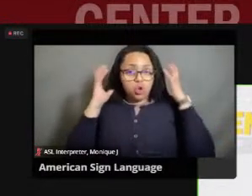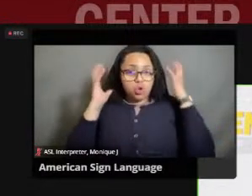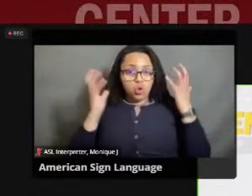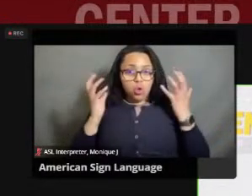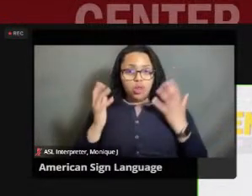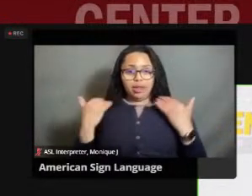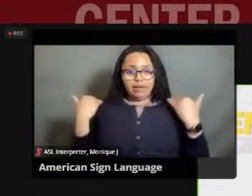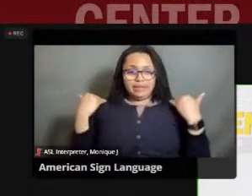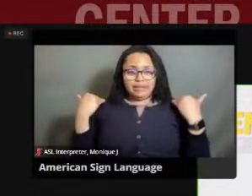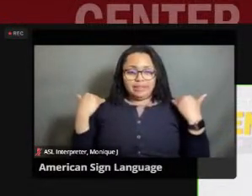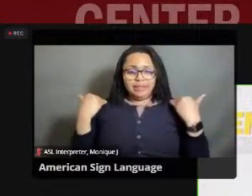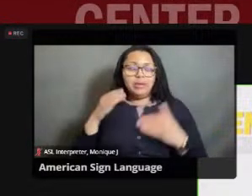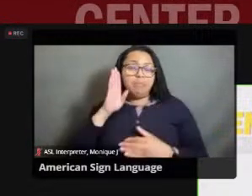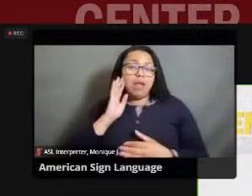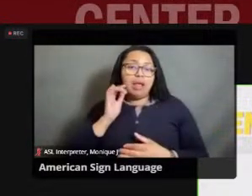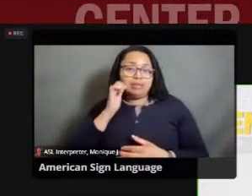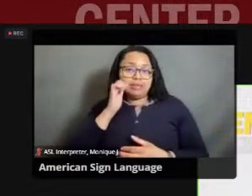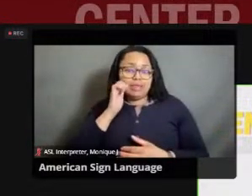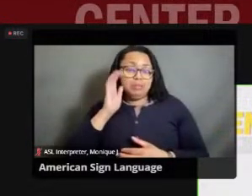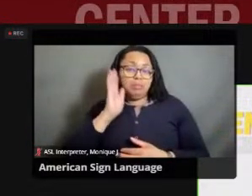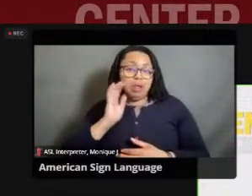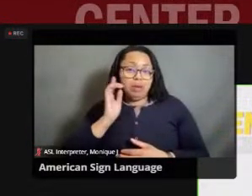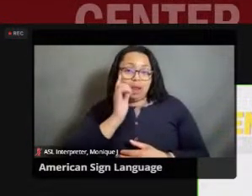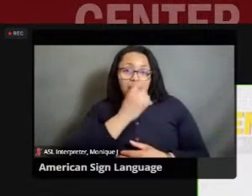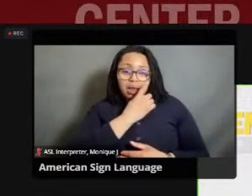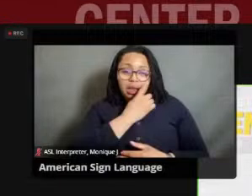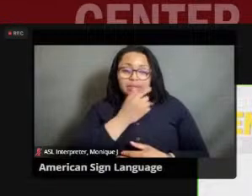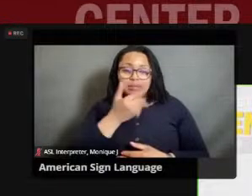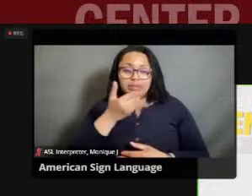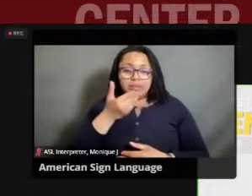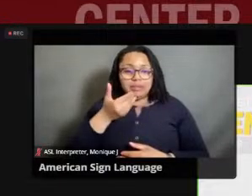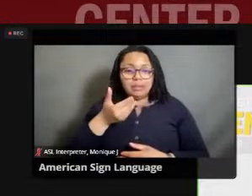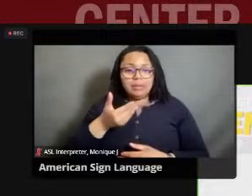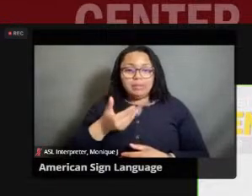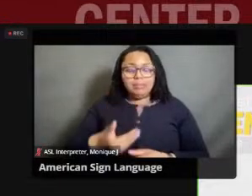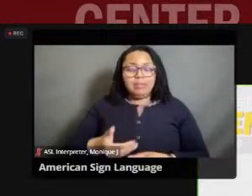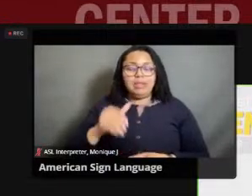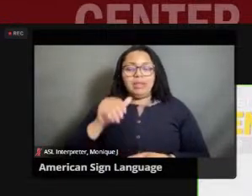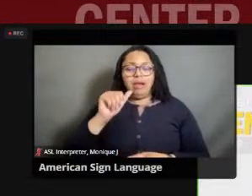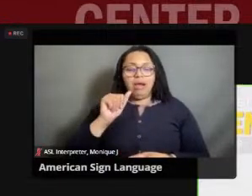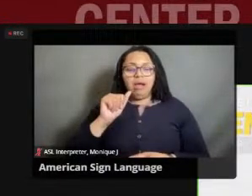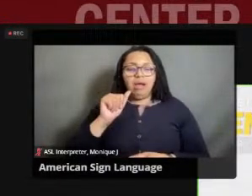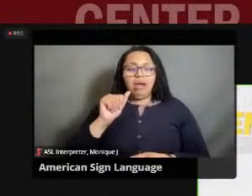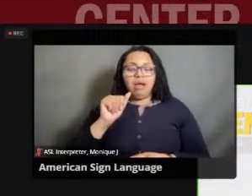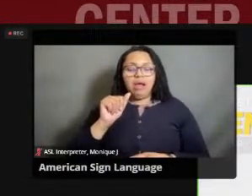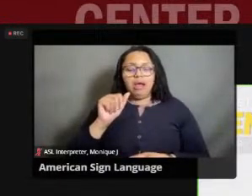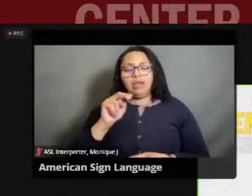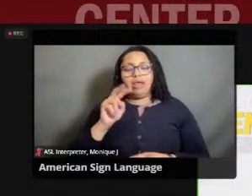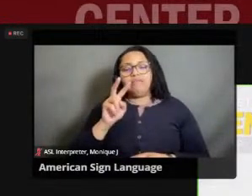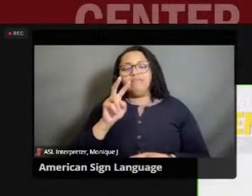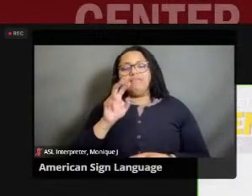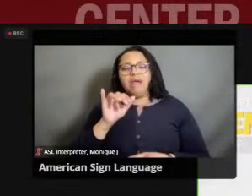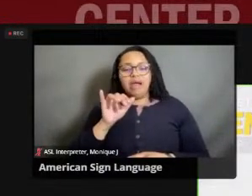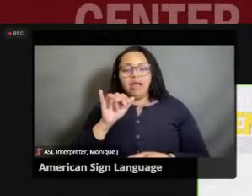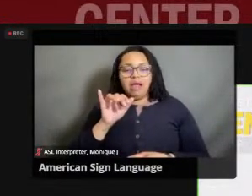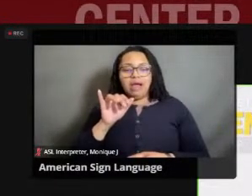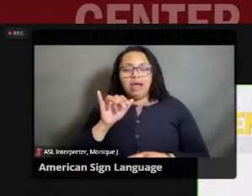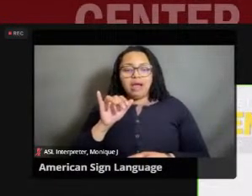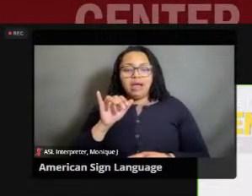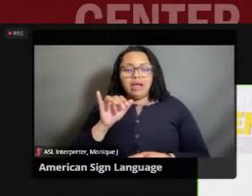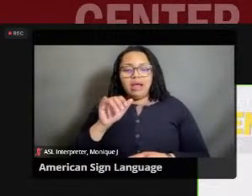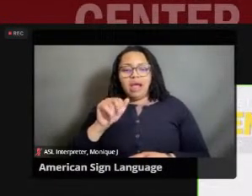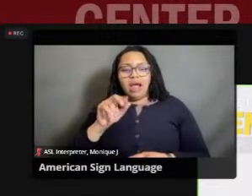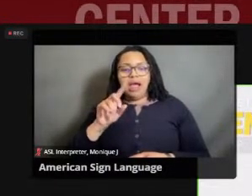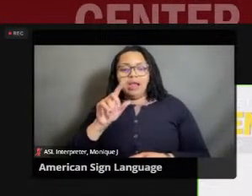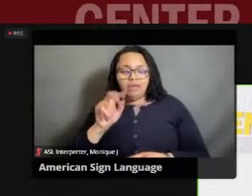eyes. And my name is Anu Yadav. I'm honored to be here today. As a Hindu, recently